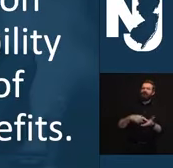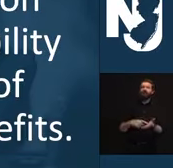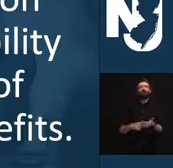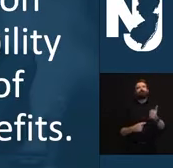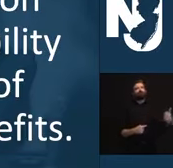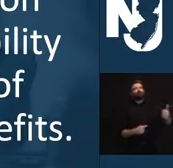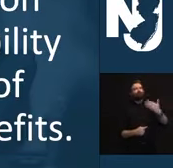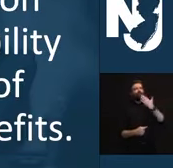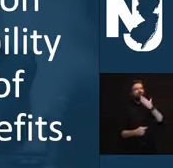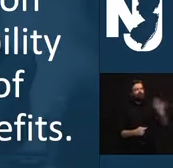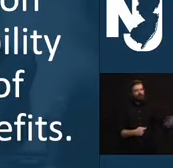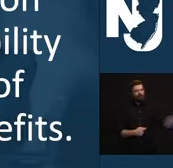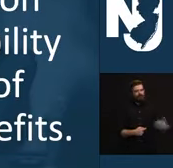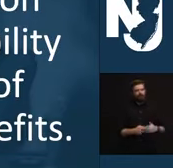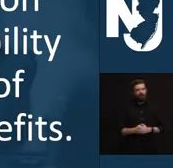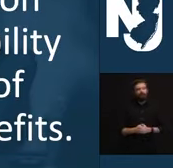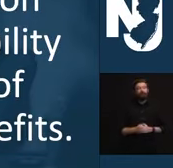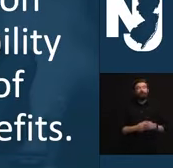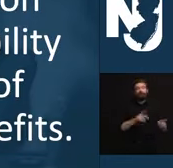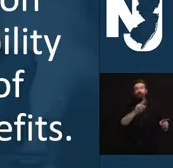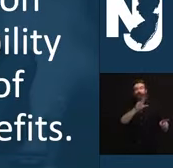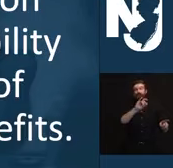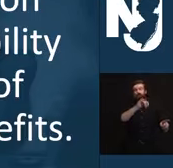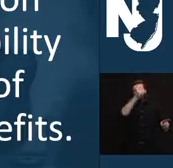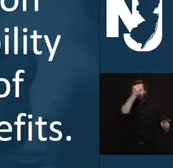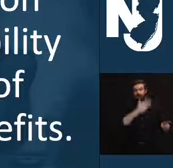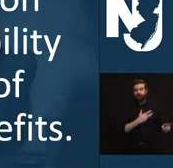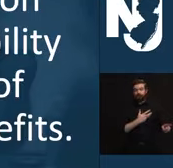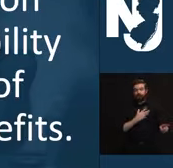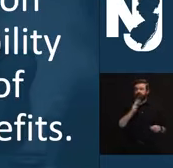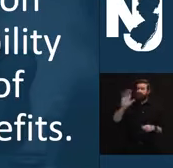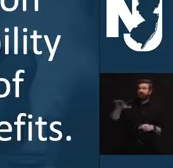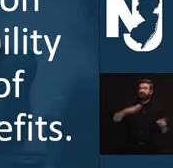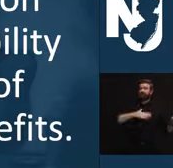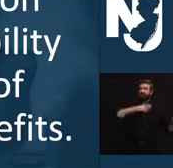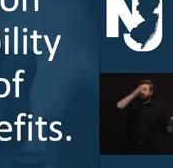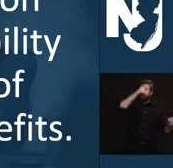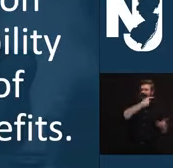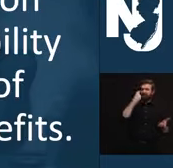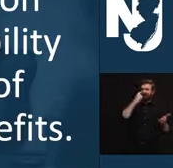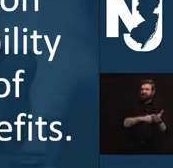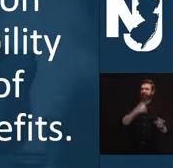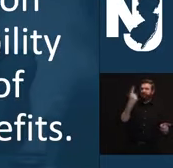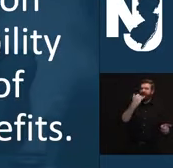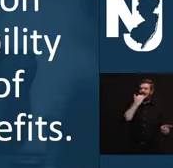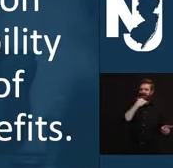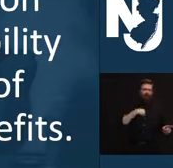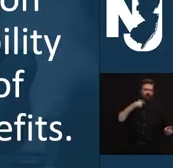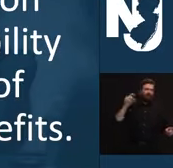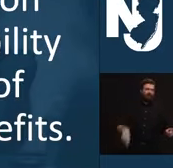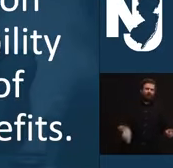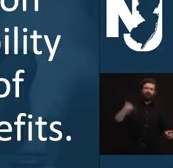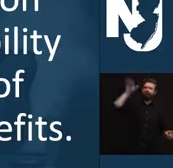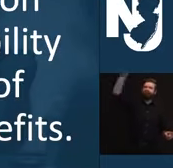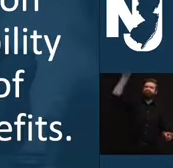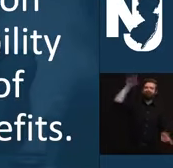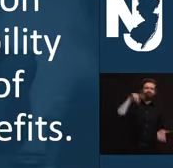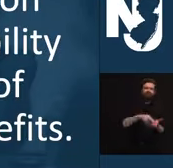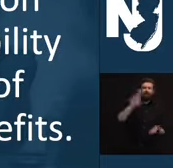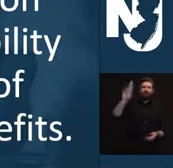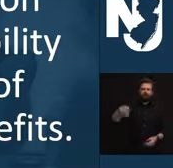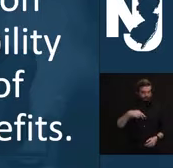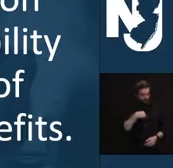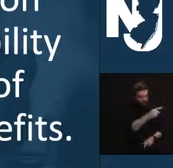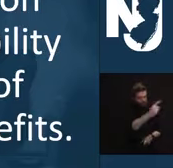to me, my dad always told me when I see something that's not right to raise my hand. And I said, amen to that. I